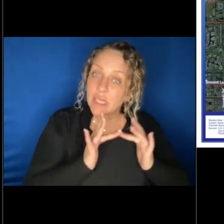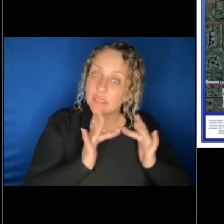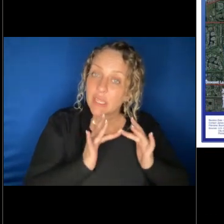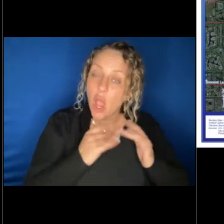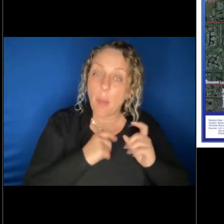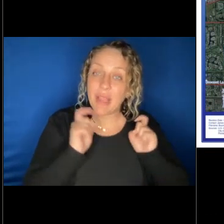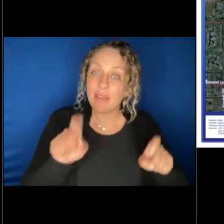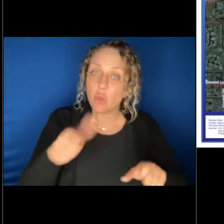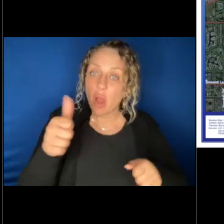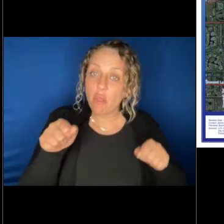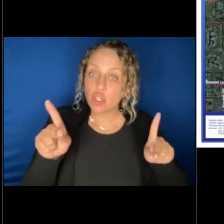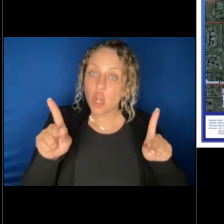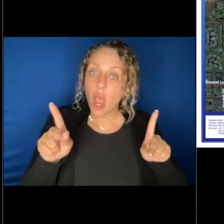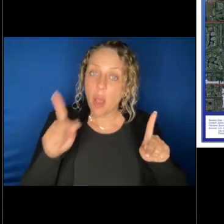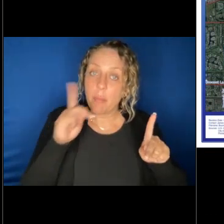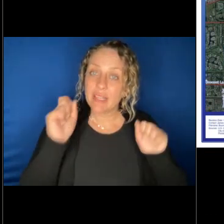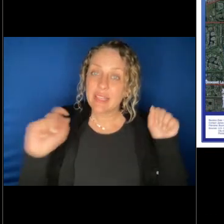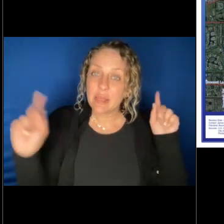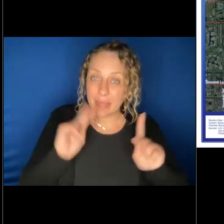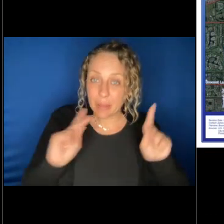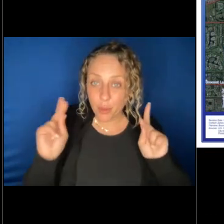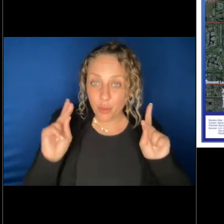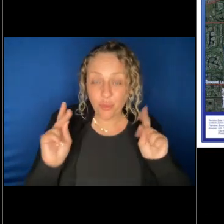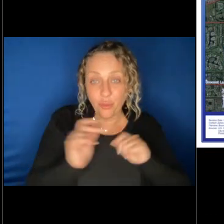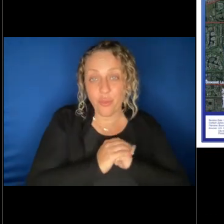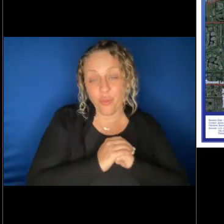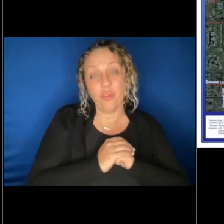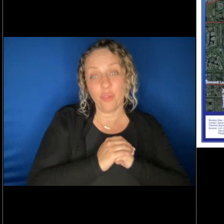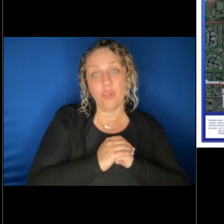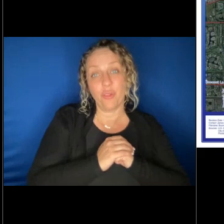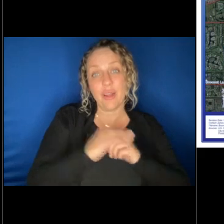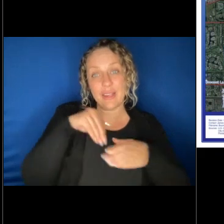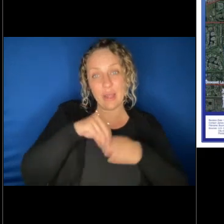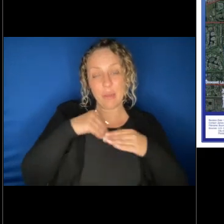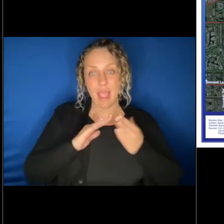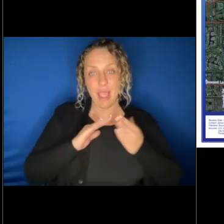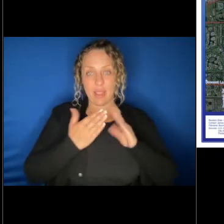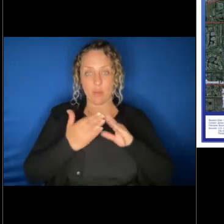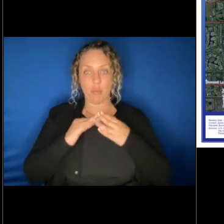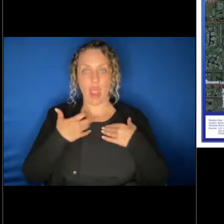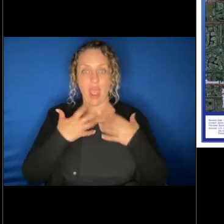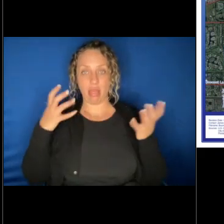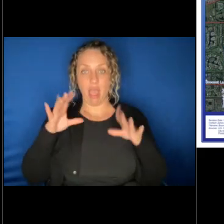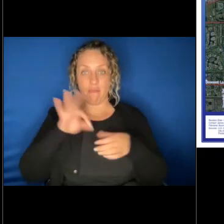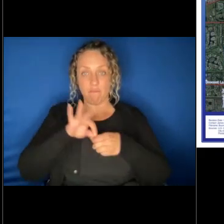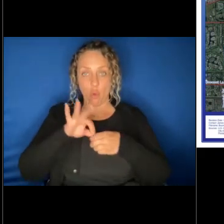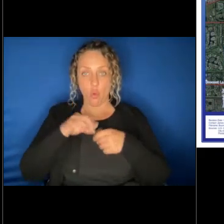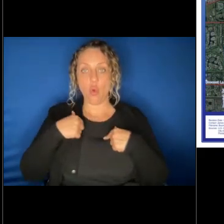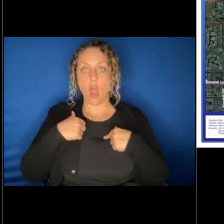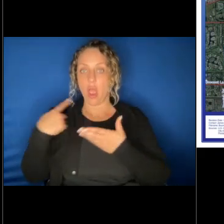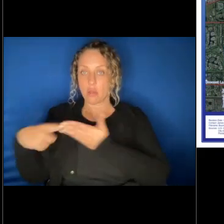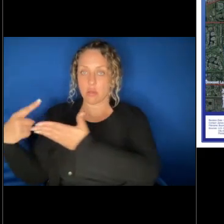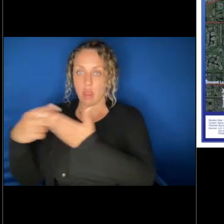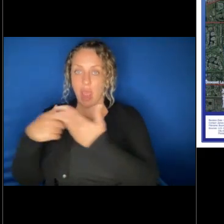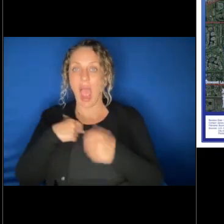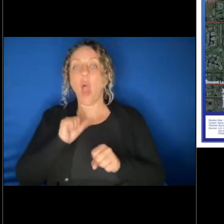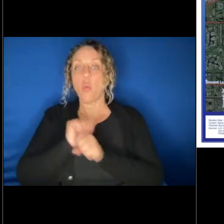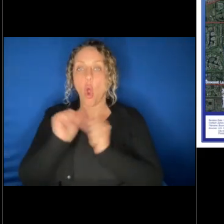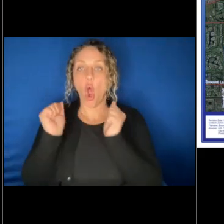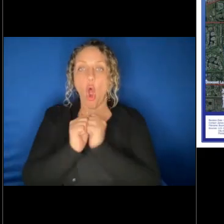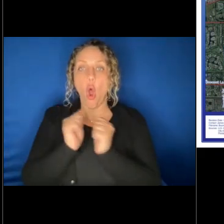shot because the people, people in my community, I got you a lot of votes. I worked hard for you.